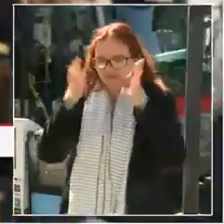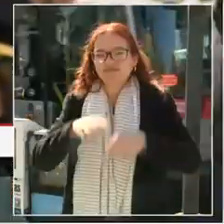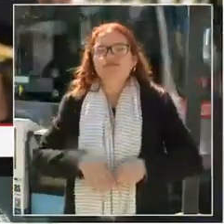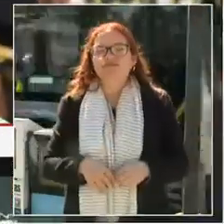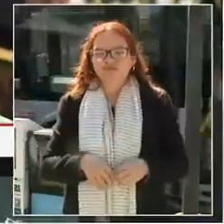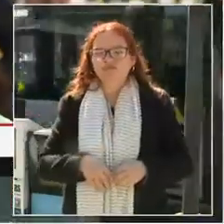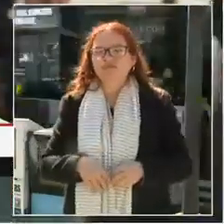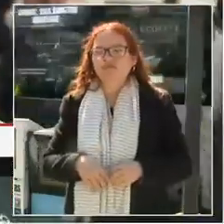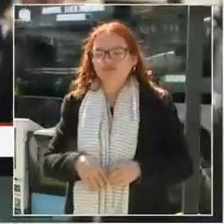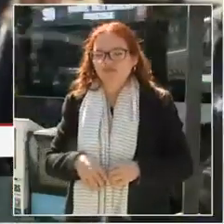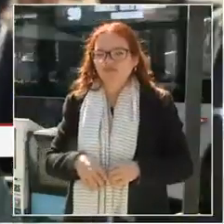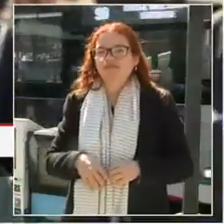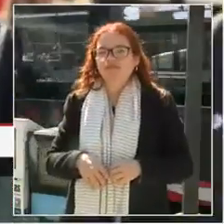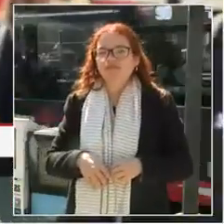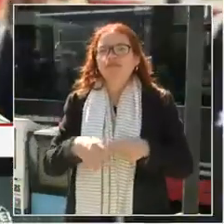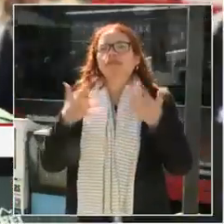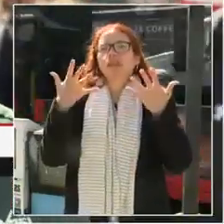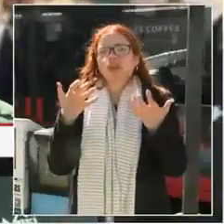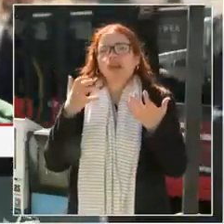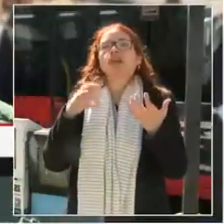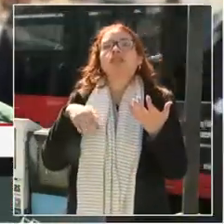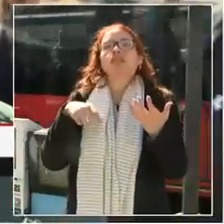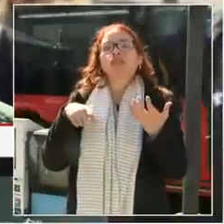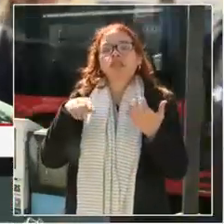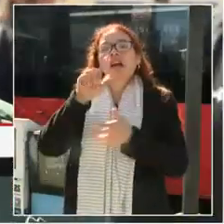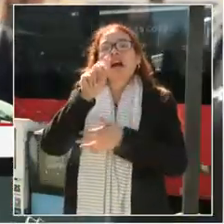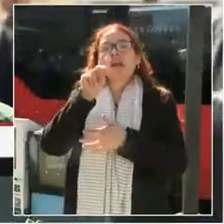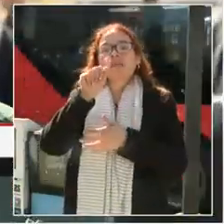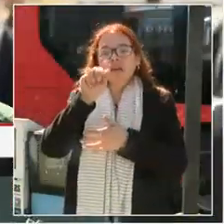We want Adams Morgan to be safe and clean.